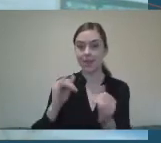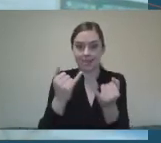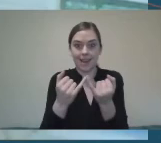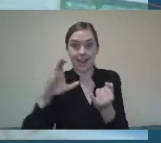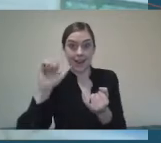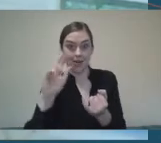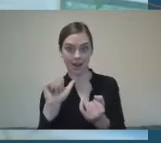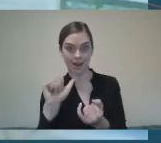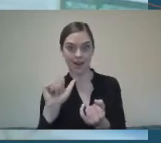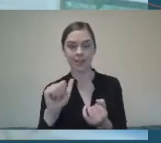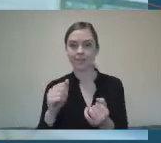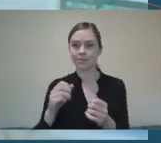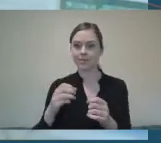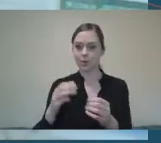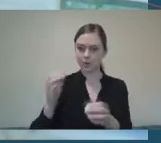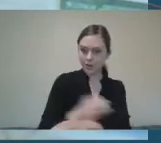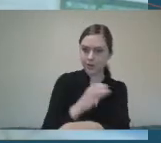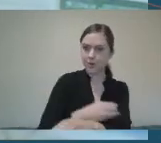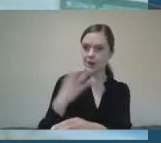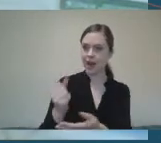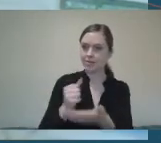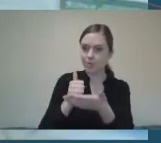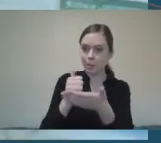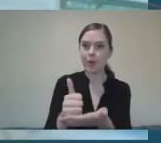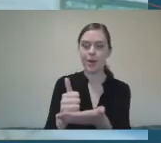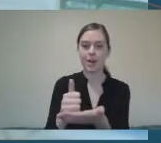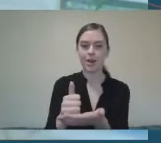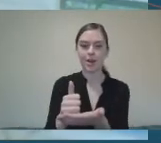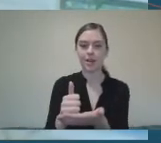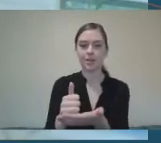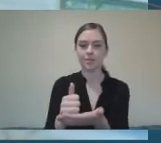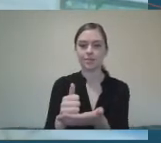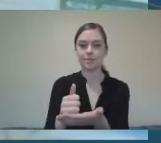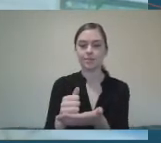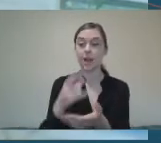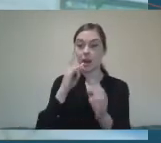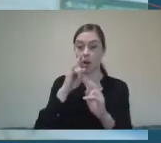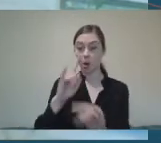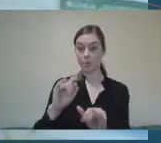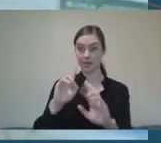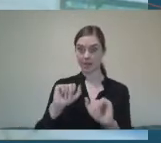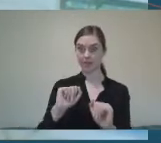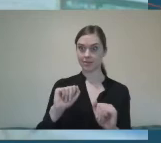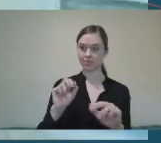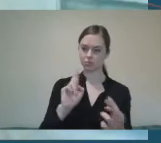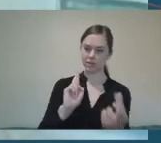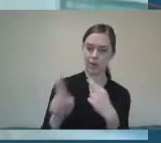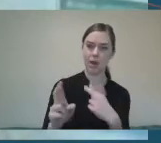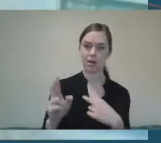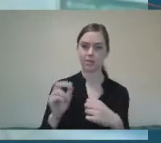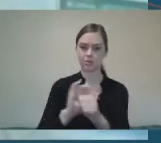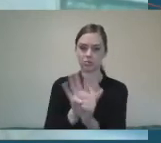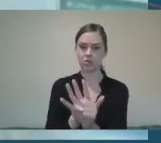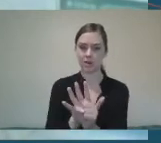disabilities continue to have those opportunities. I think, I'm hopeful that we can respond to the pandemic in a way that things will be even